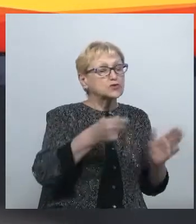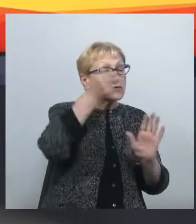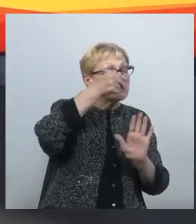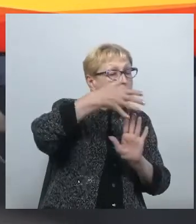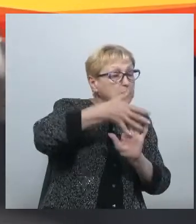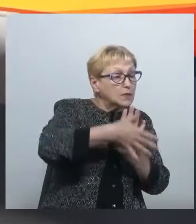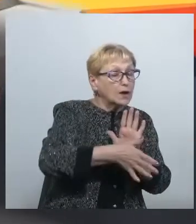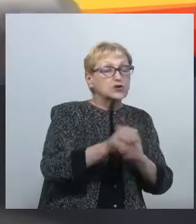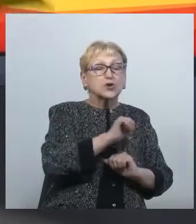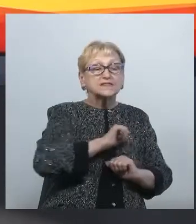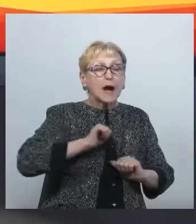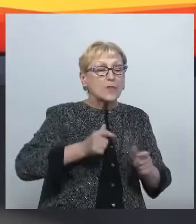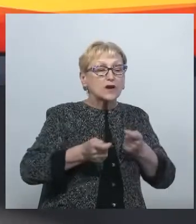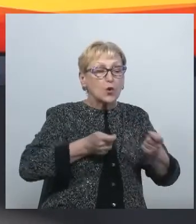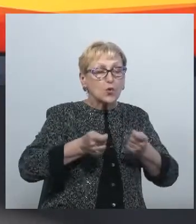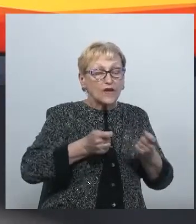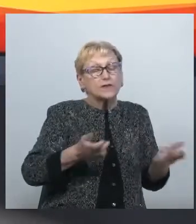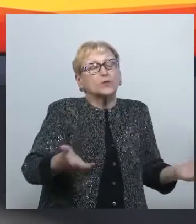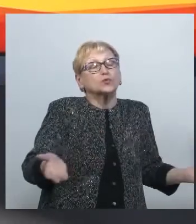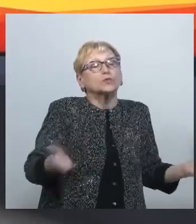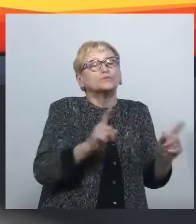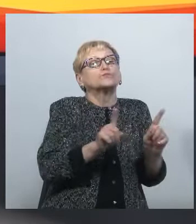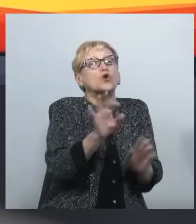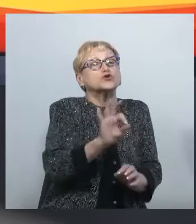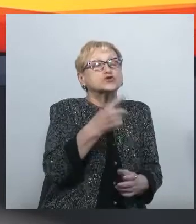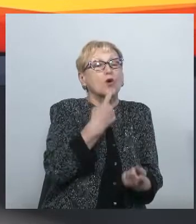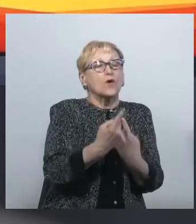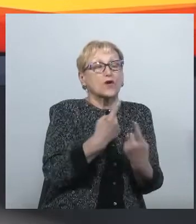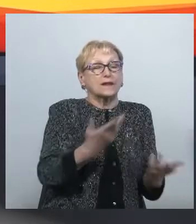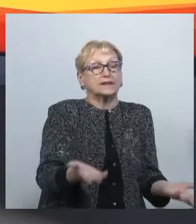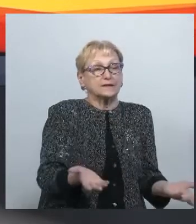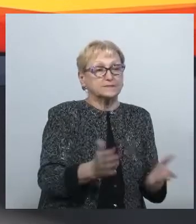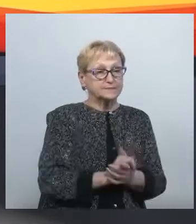We don't have time to understand what is self-regulation.